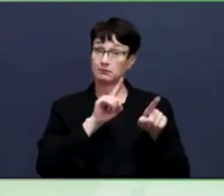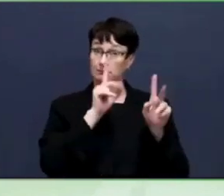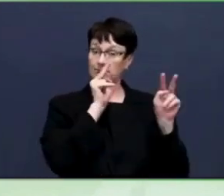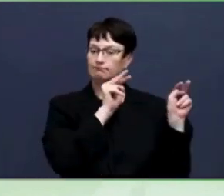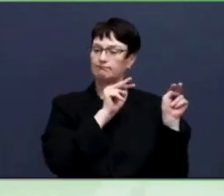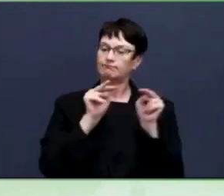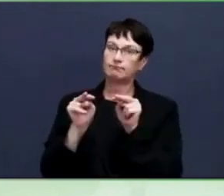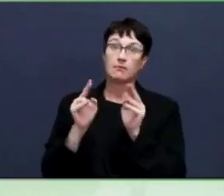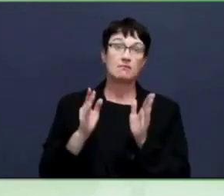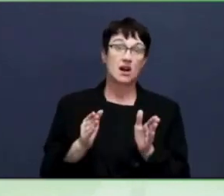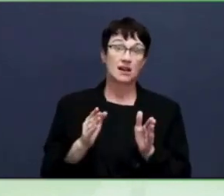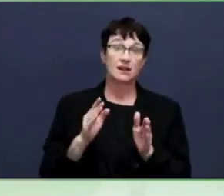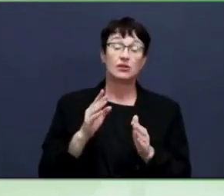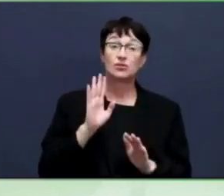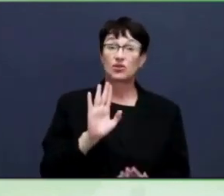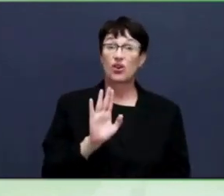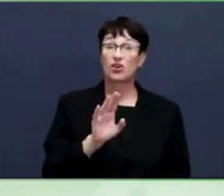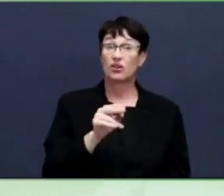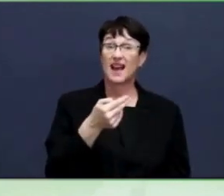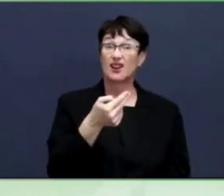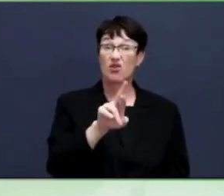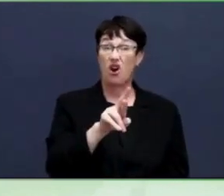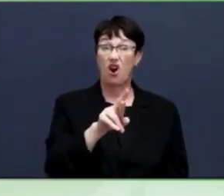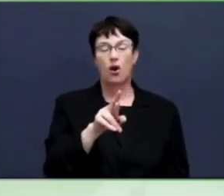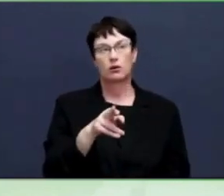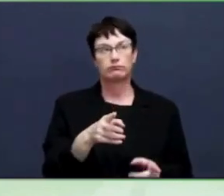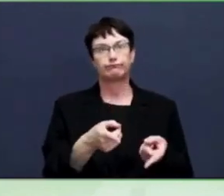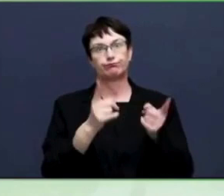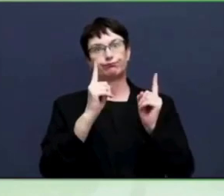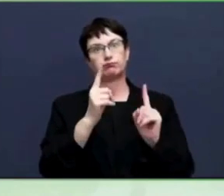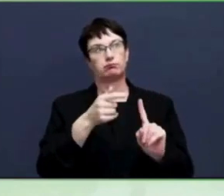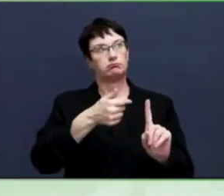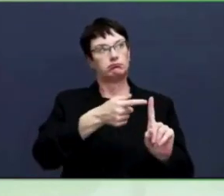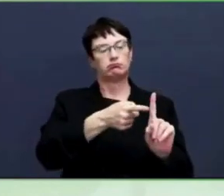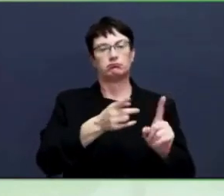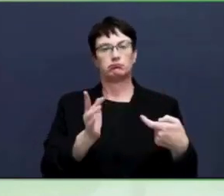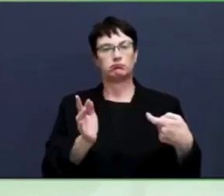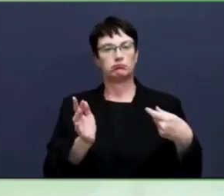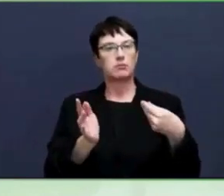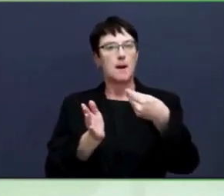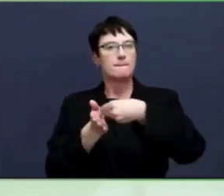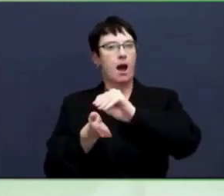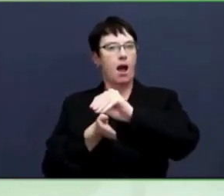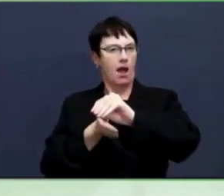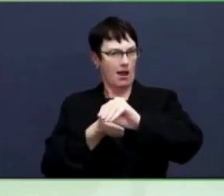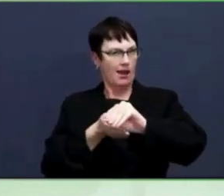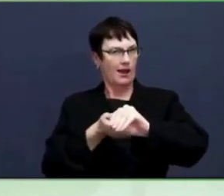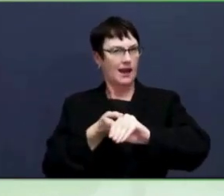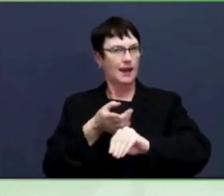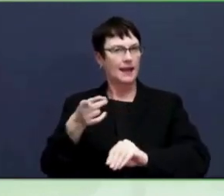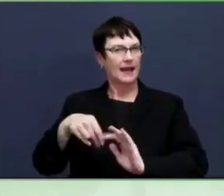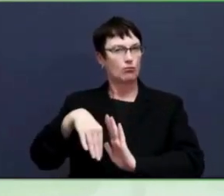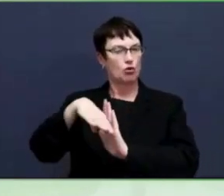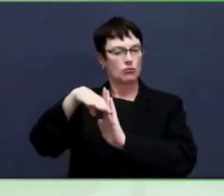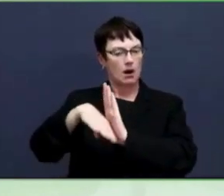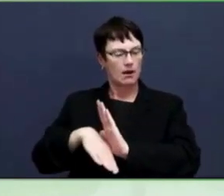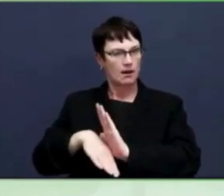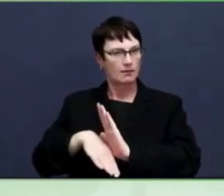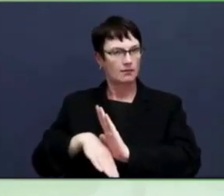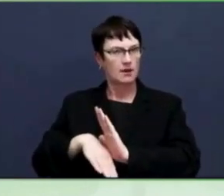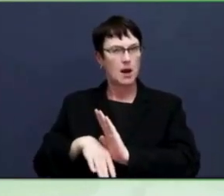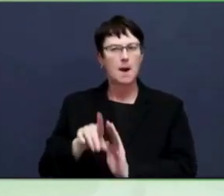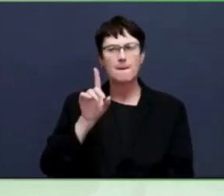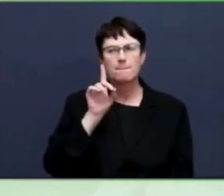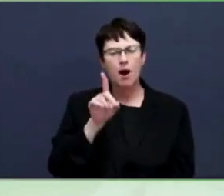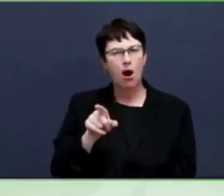who purchases this without due diligence, so they're not aware of the fact that no people with disabilities were ever involved in the development of the product.